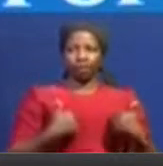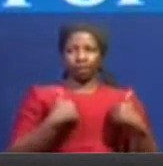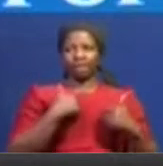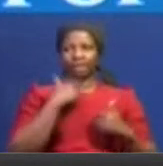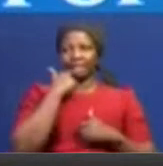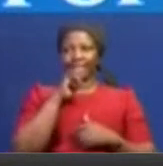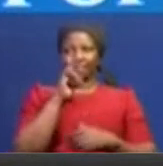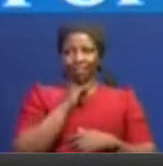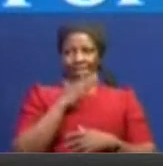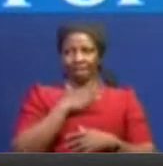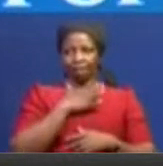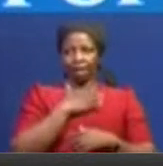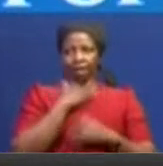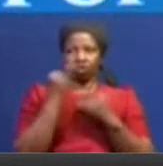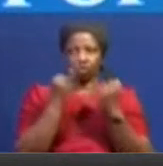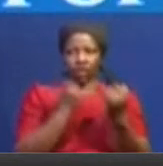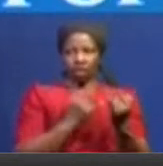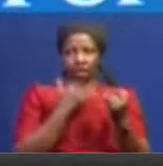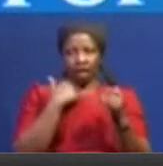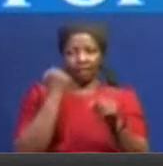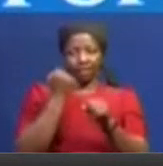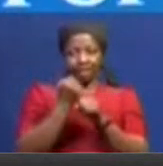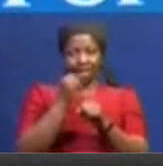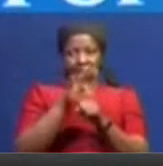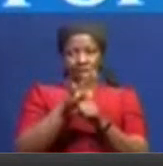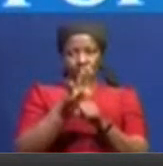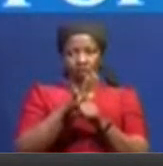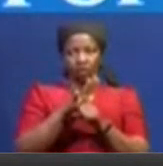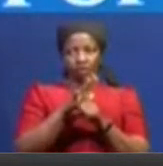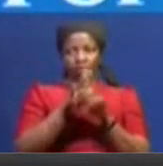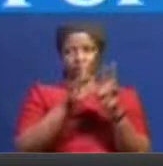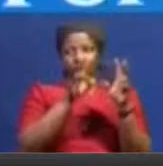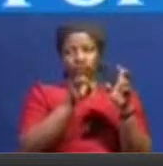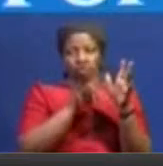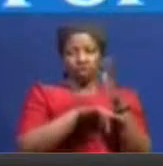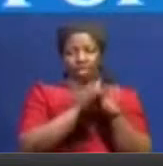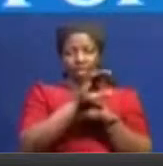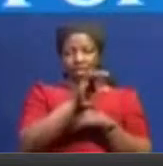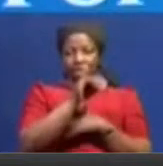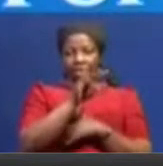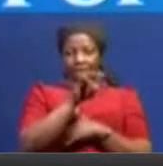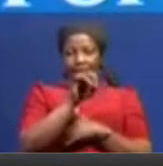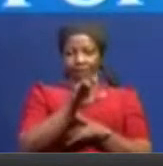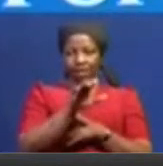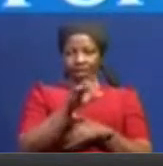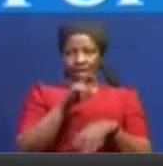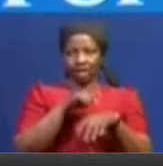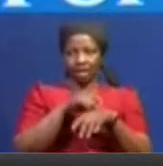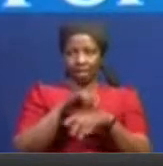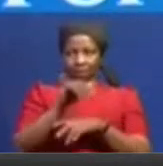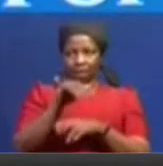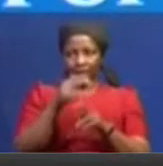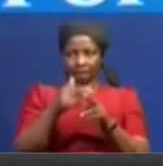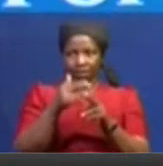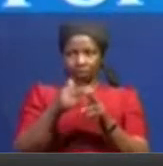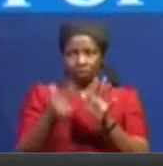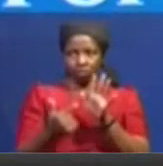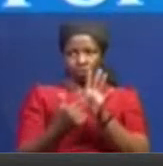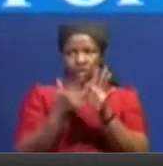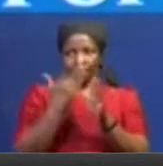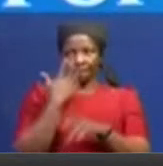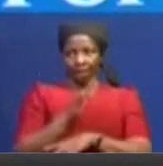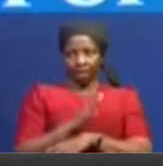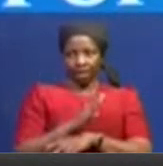have done a lot of issues from the civic part of it. I have, when that name was coined, I was by President